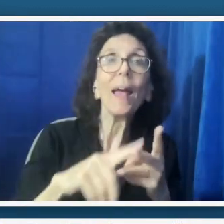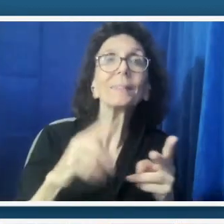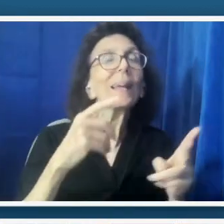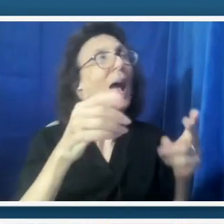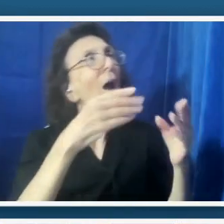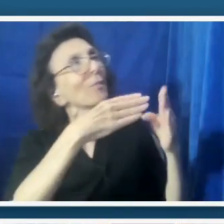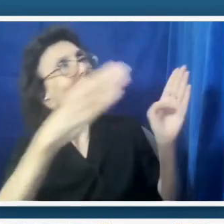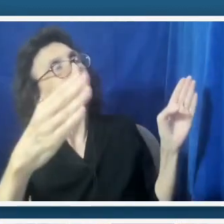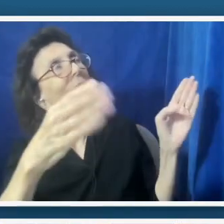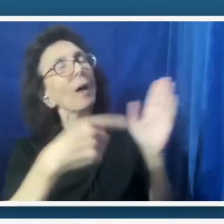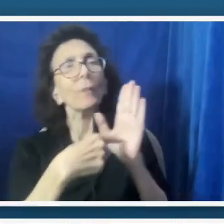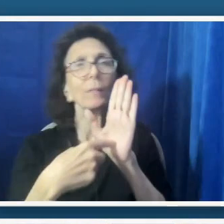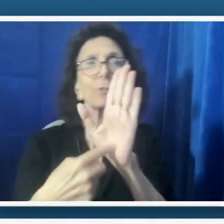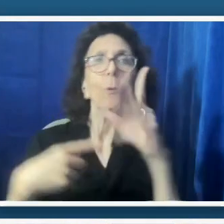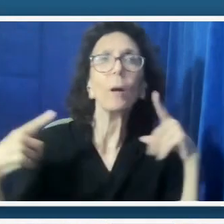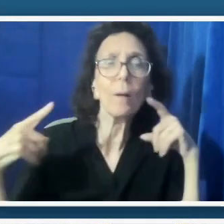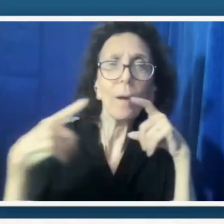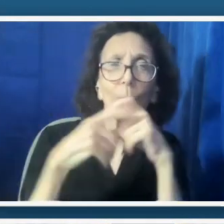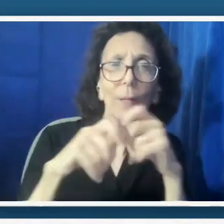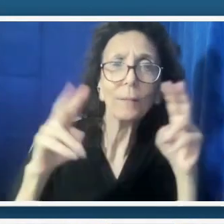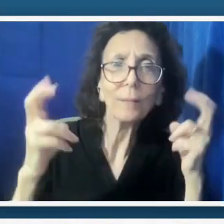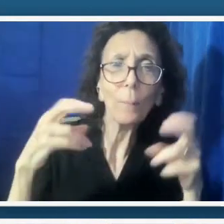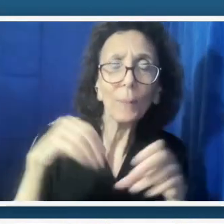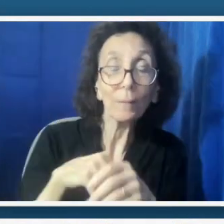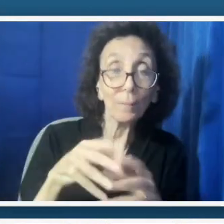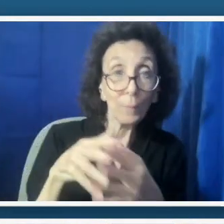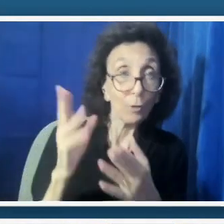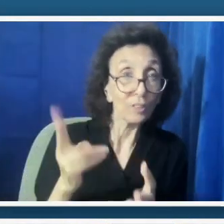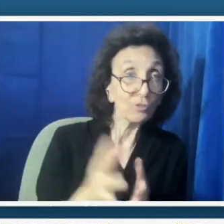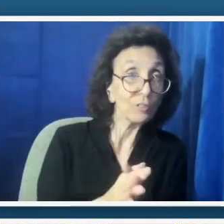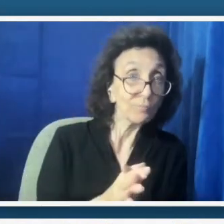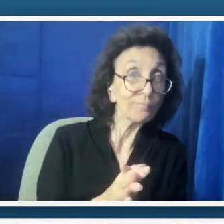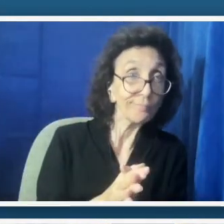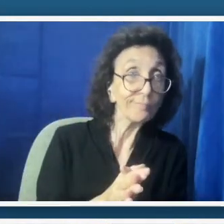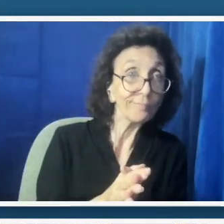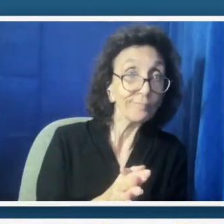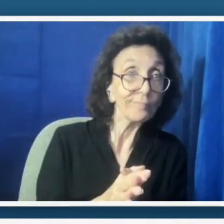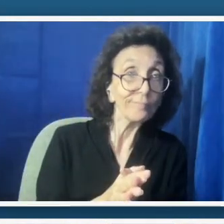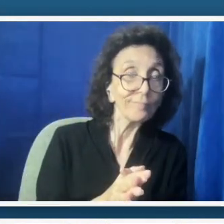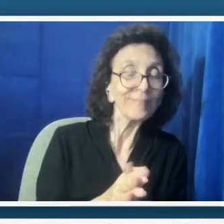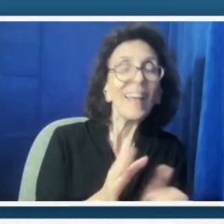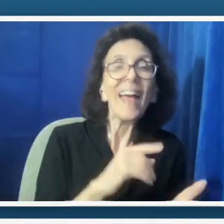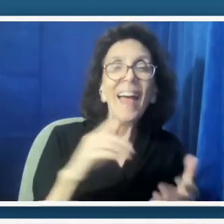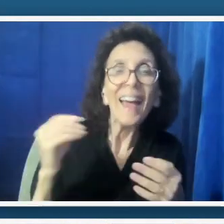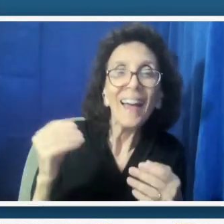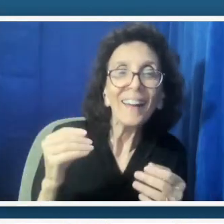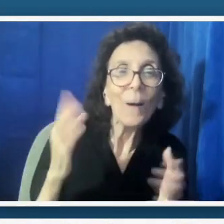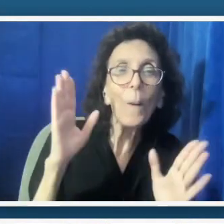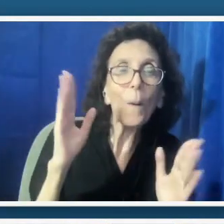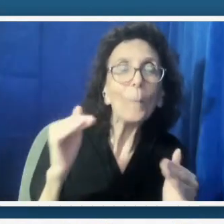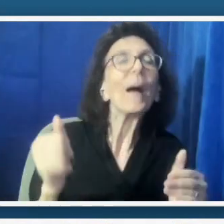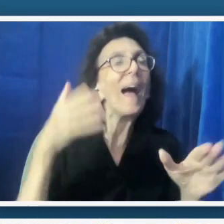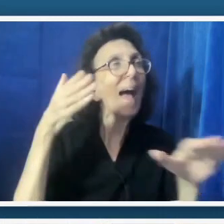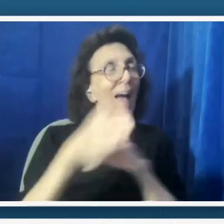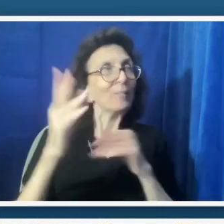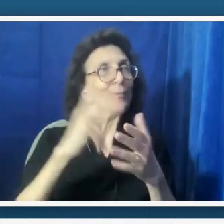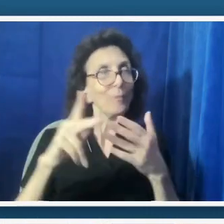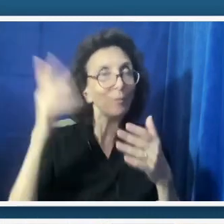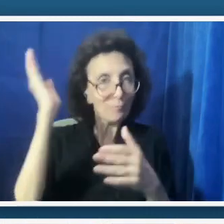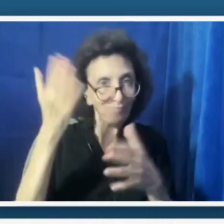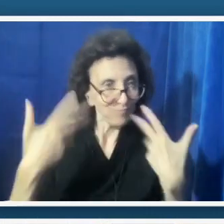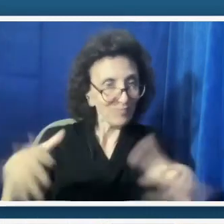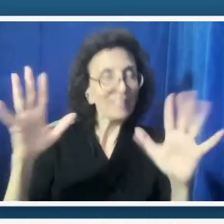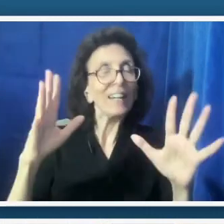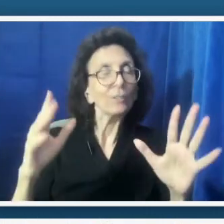portray complicated topics in American history. We also hope that you will leave this program feeling inspired to